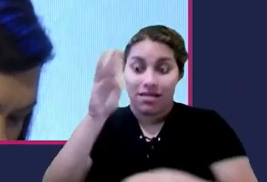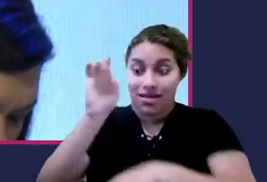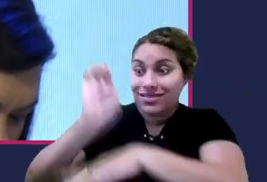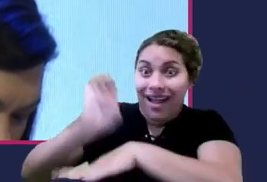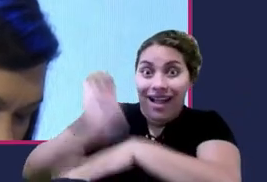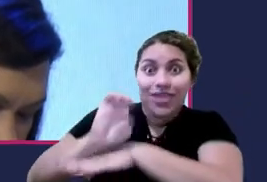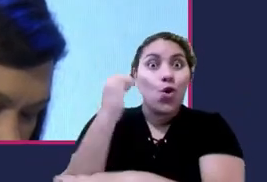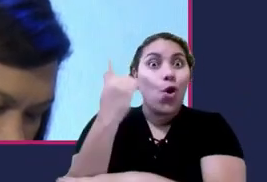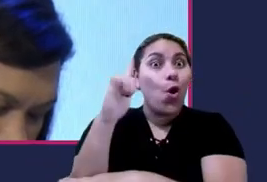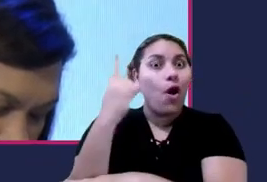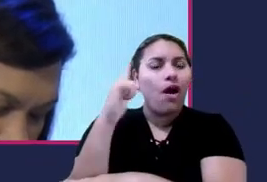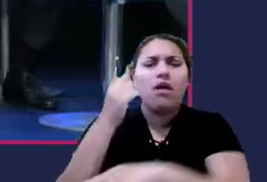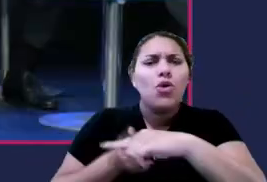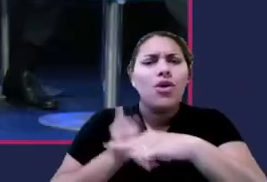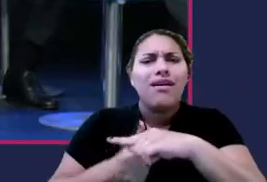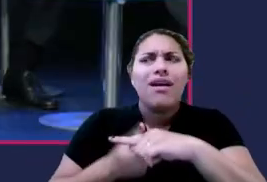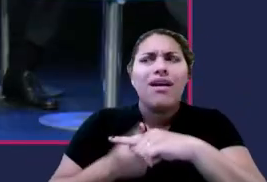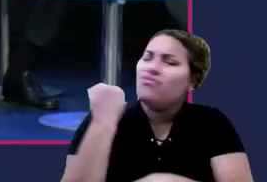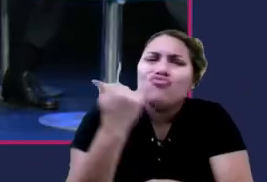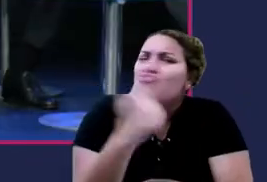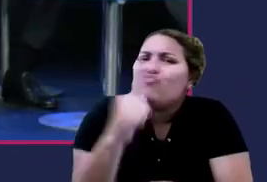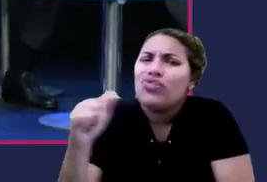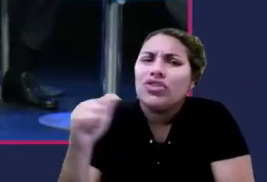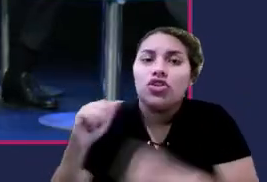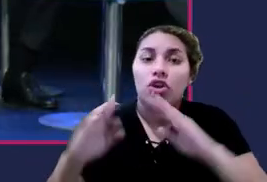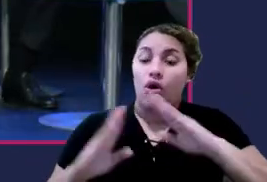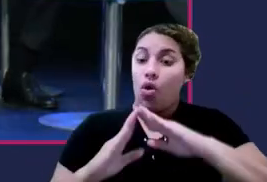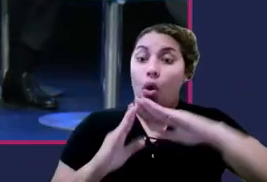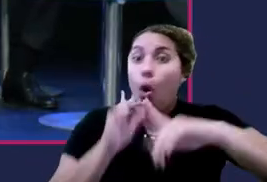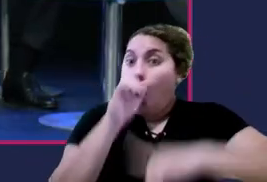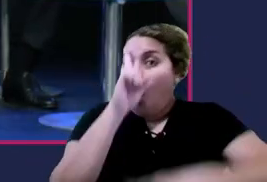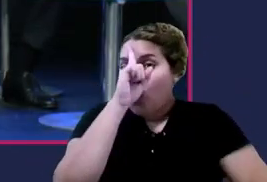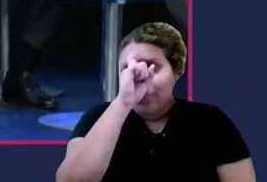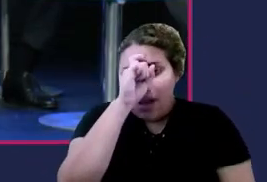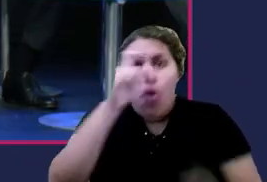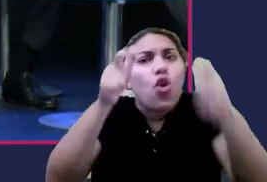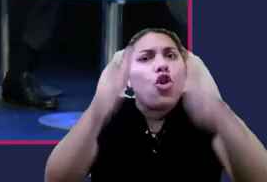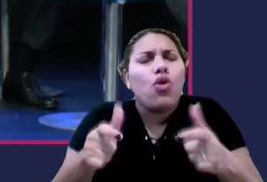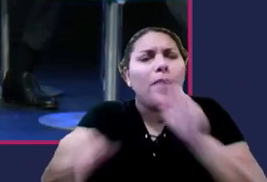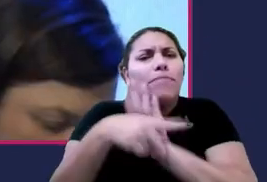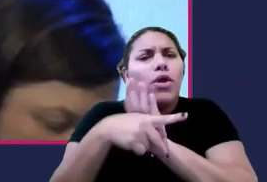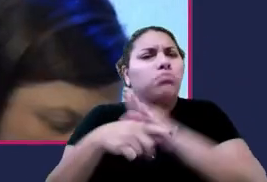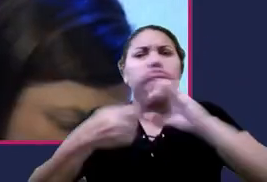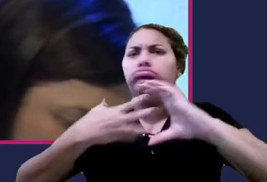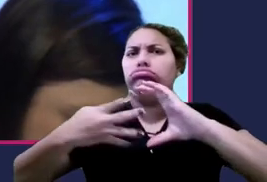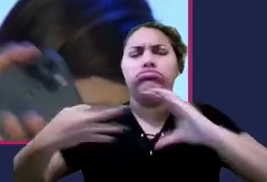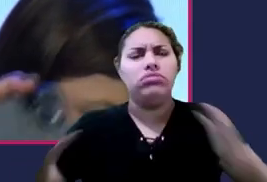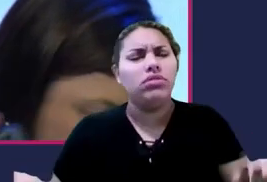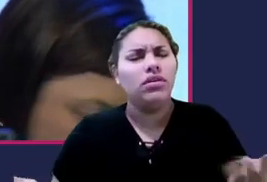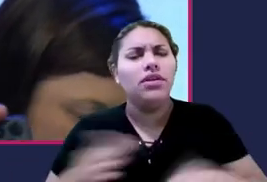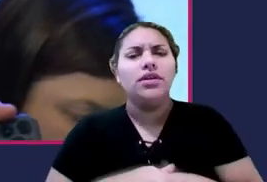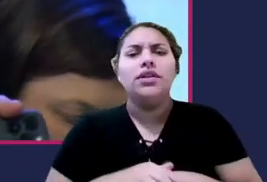Goiás. We didn't have a pediatrics hospital until then.